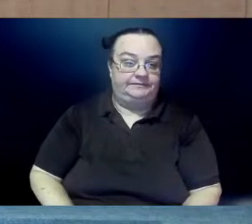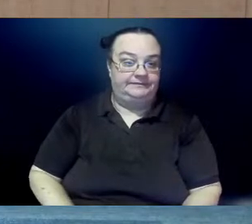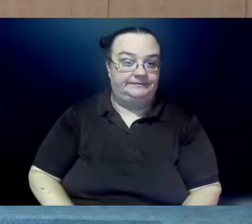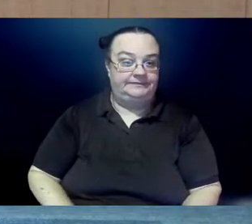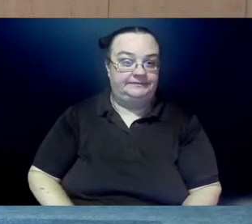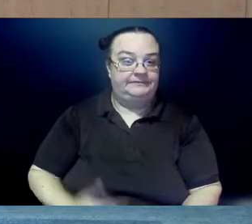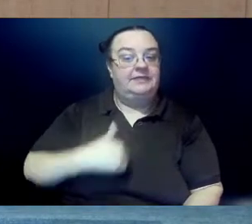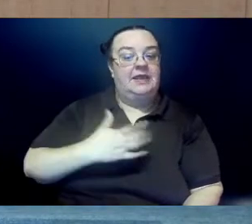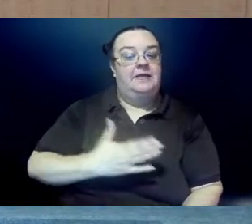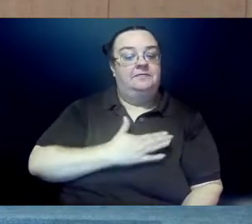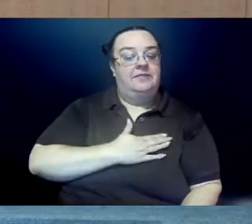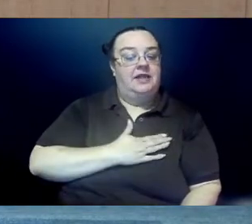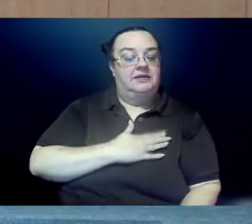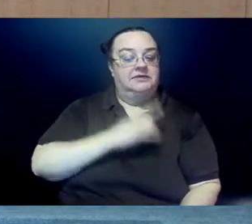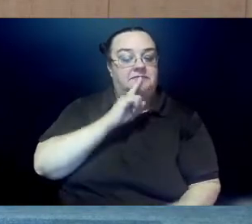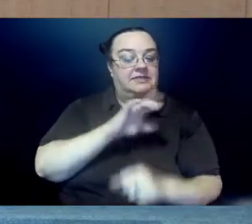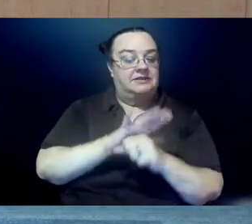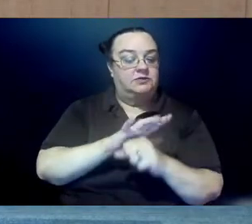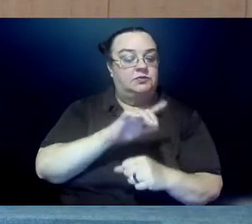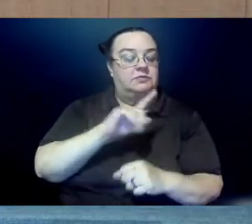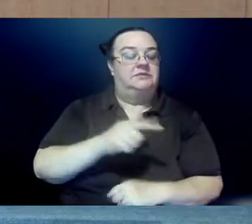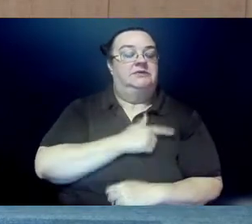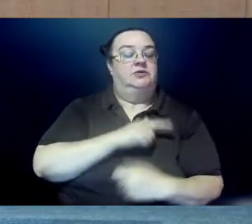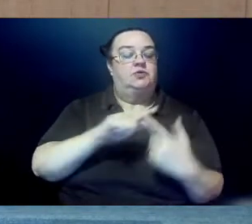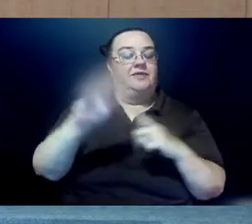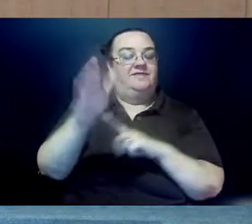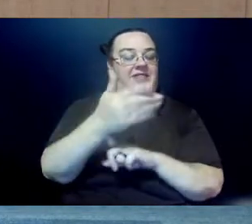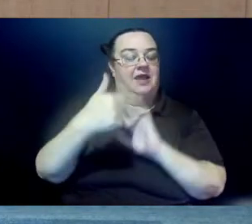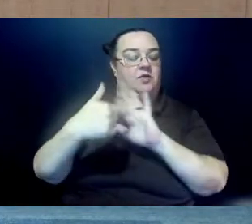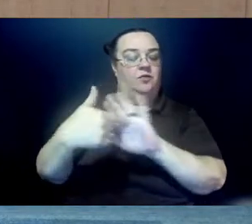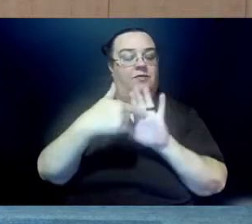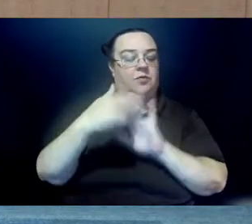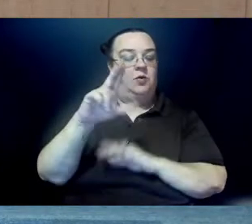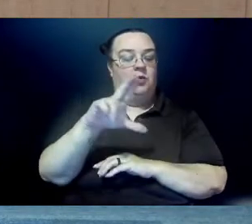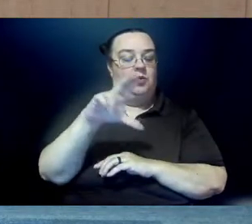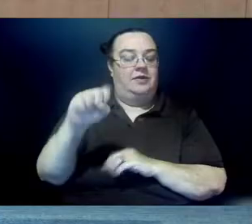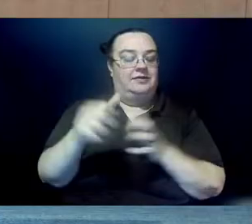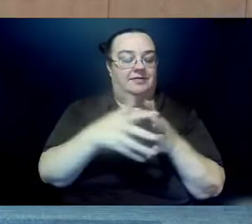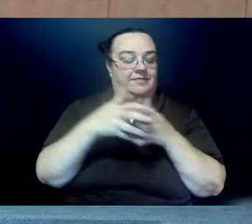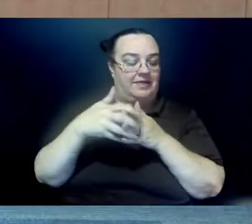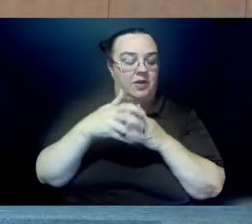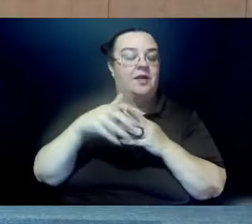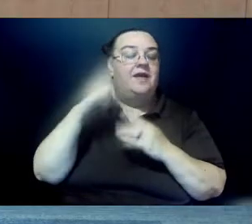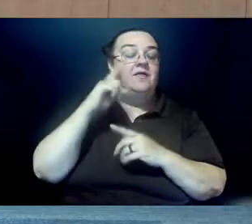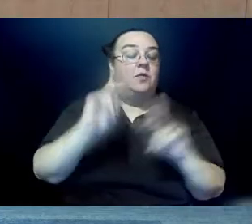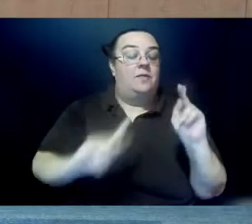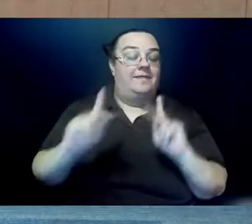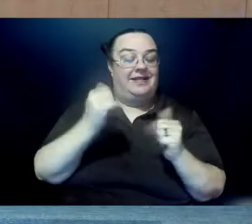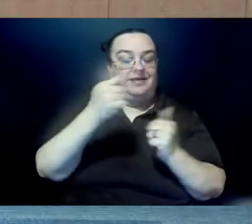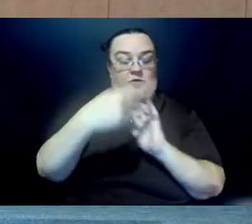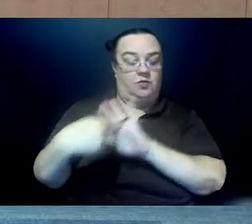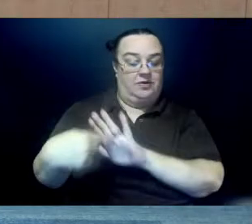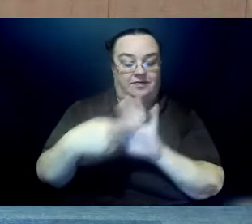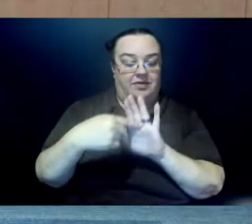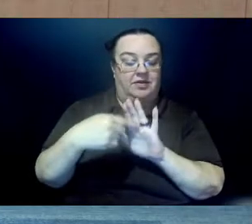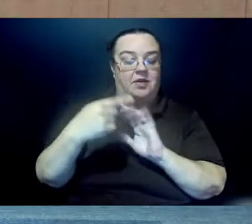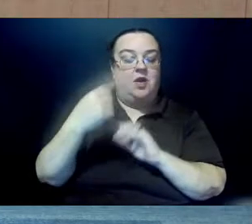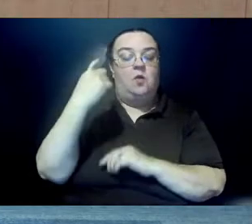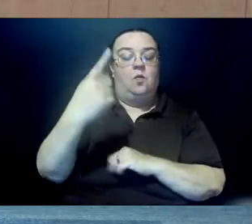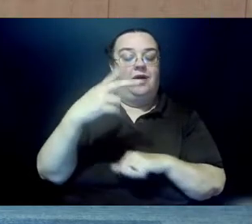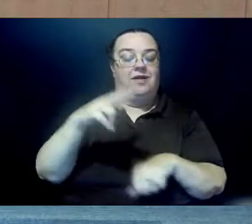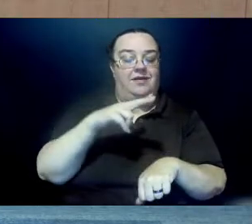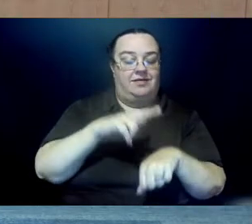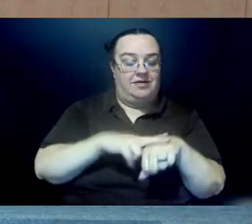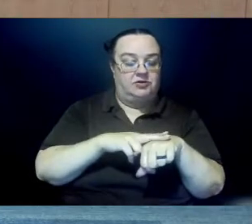I pledge allegiance to the flag of the United States of America and to the republic for which it stands, one nation,